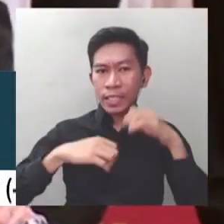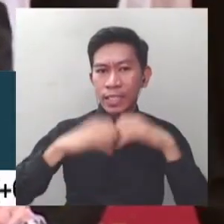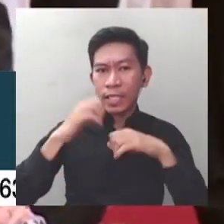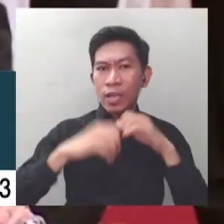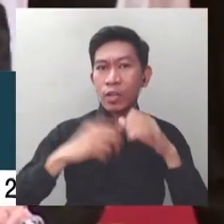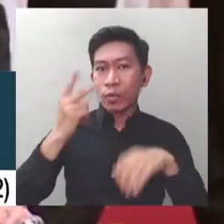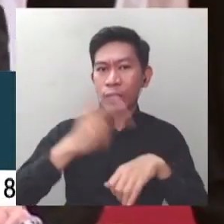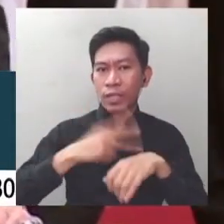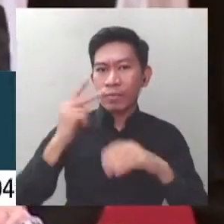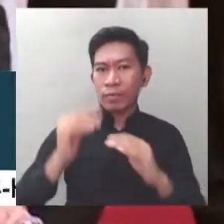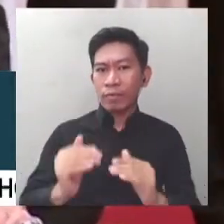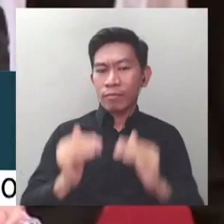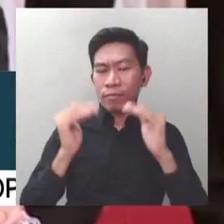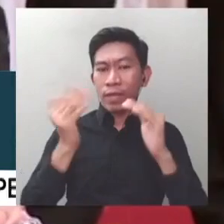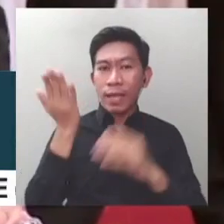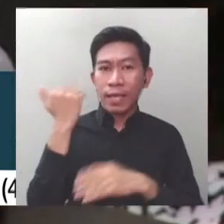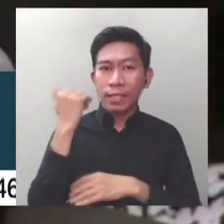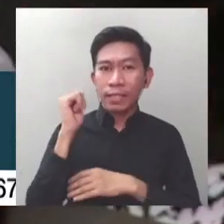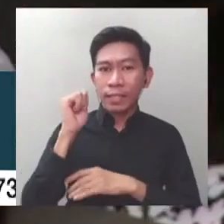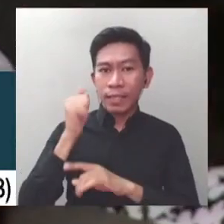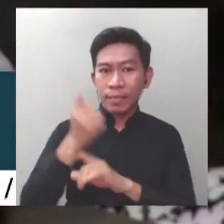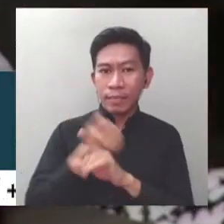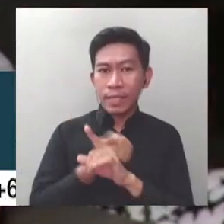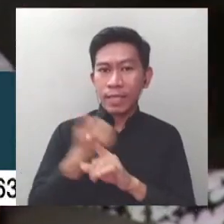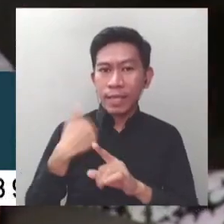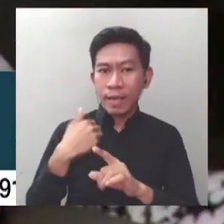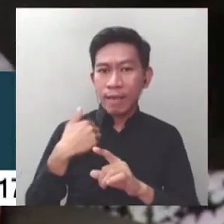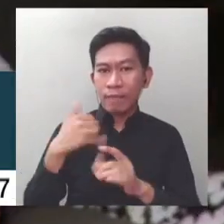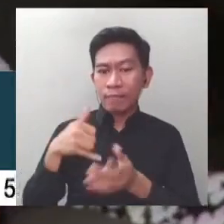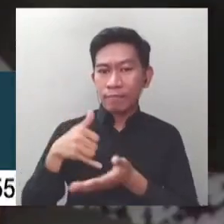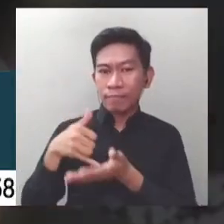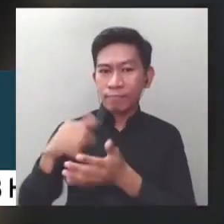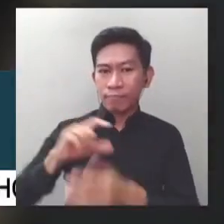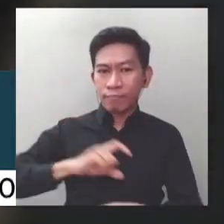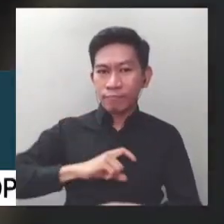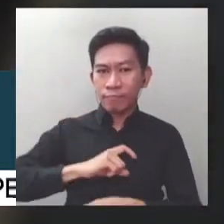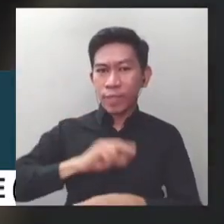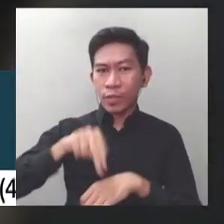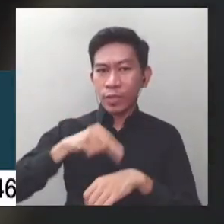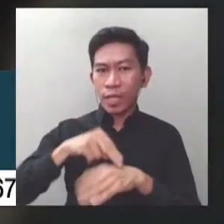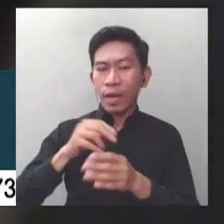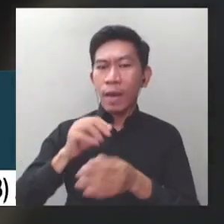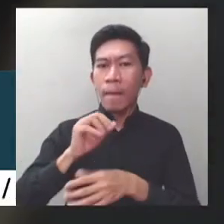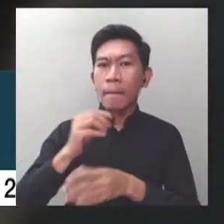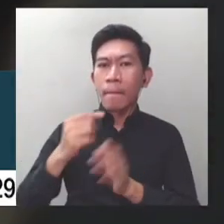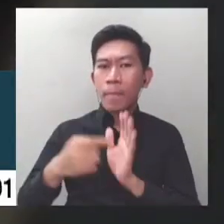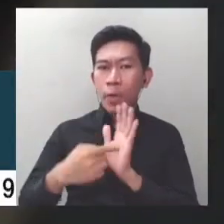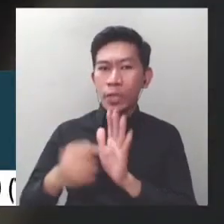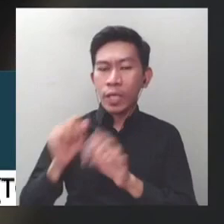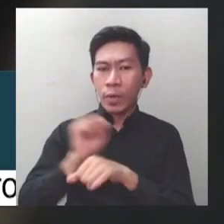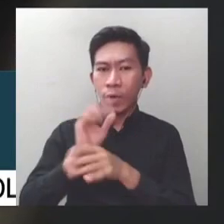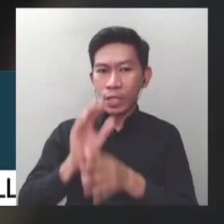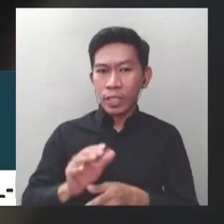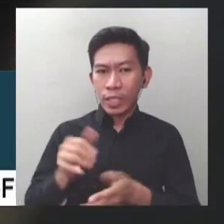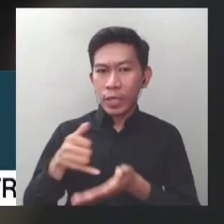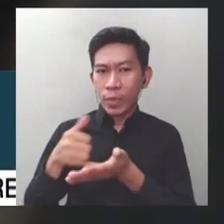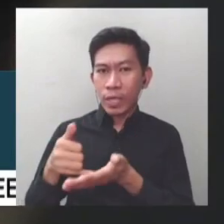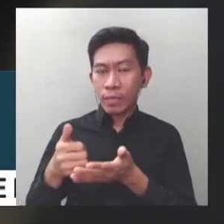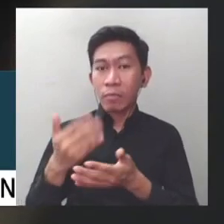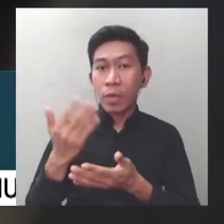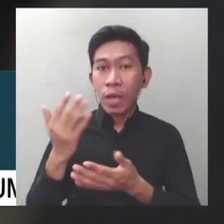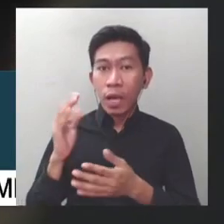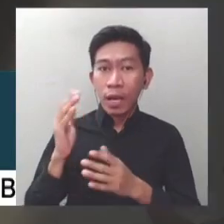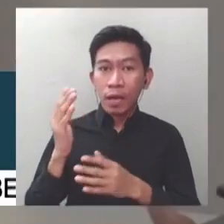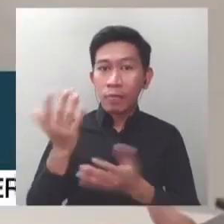April, Jeffrey was given the National Model Worker Award by the Taiwan Ministry of Labor and was even